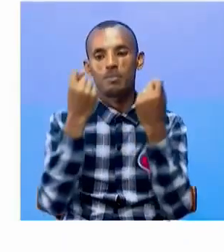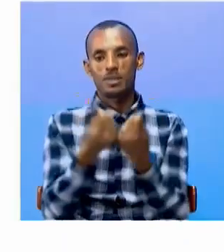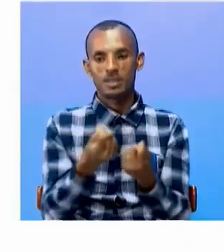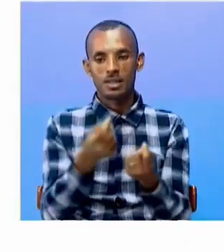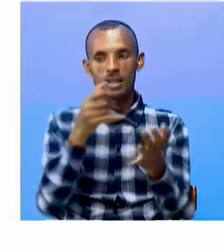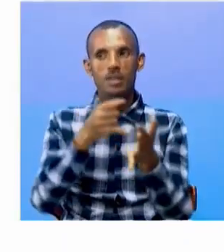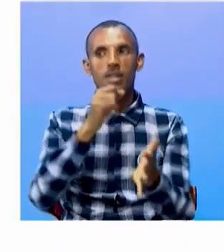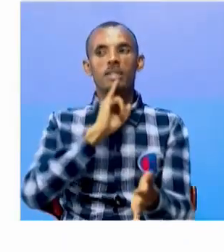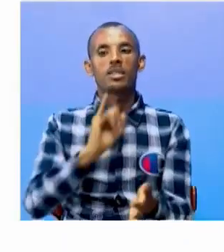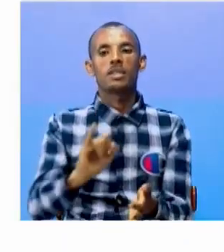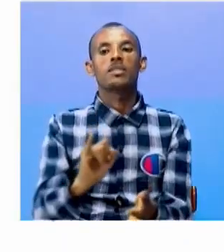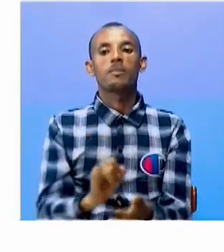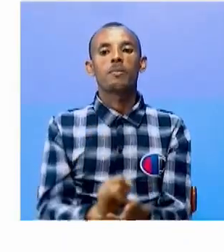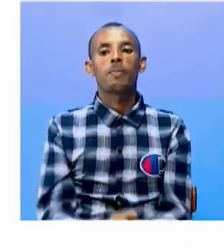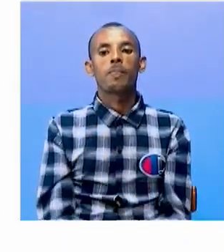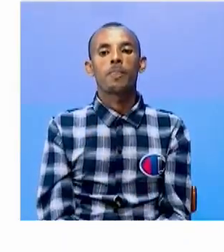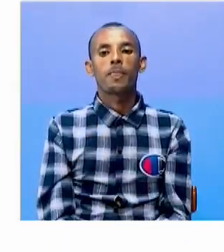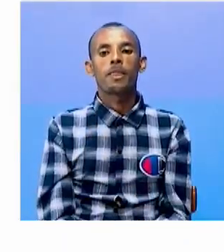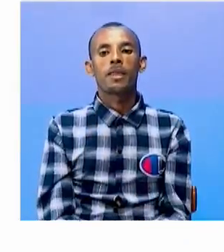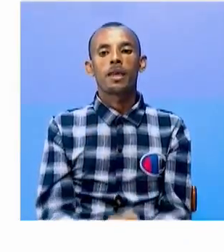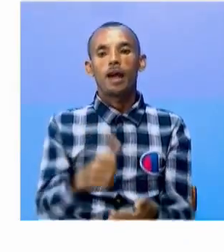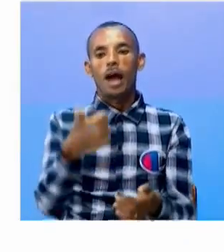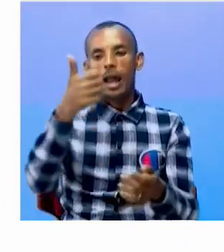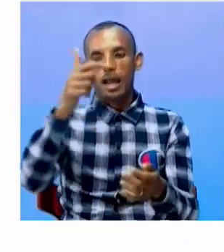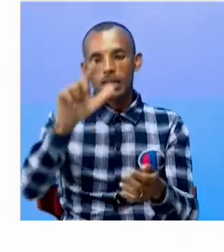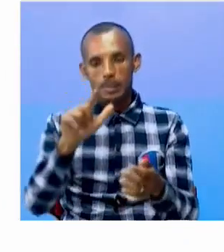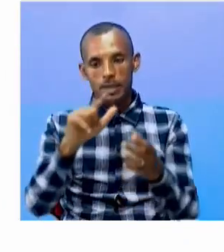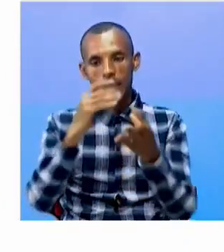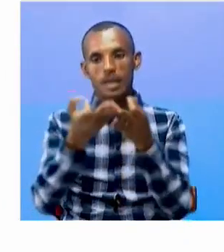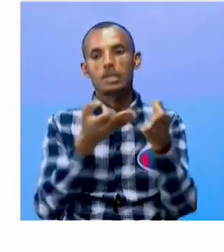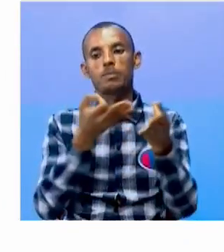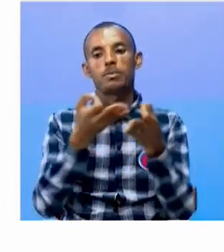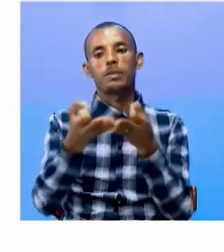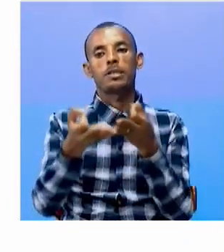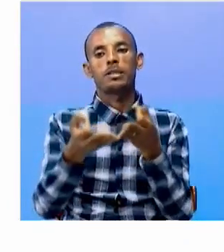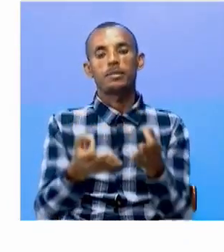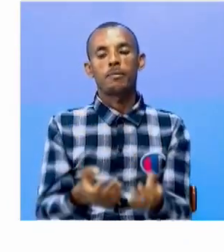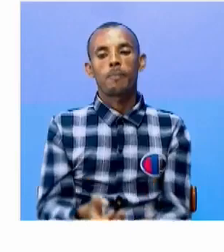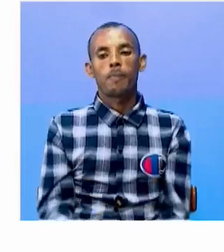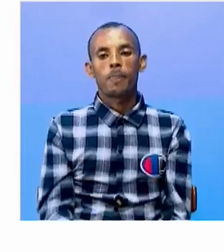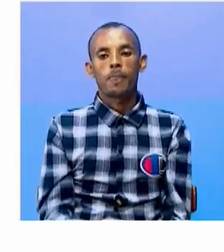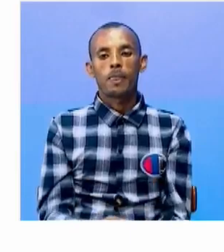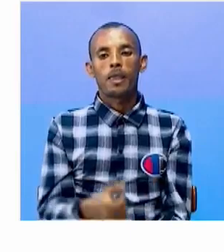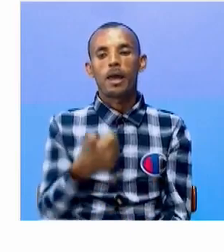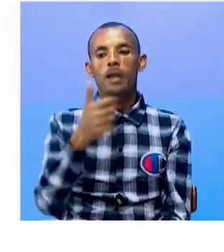is an algebraic expression. An algebraic